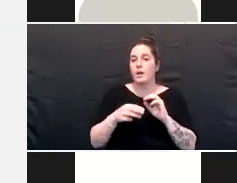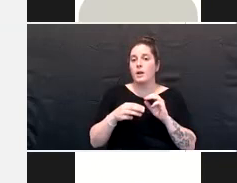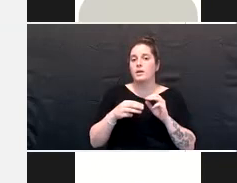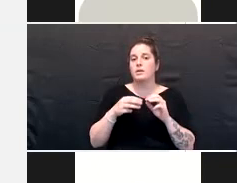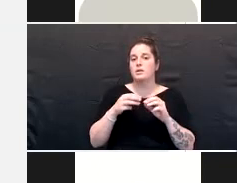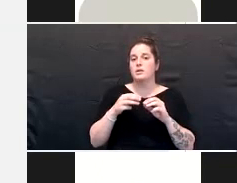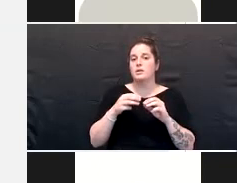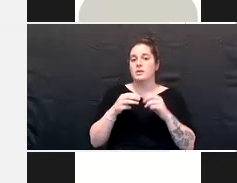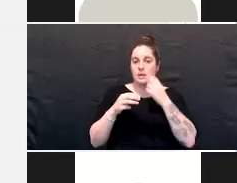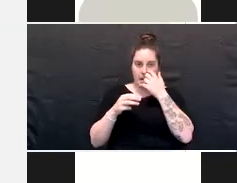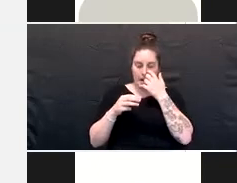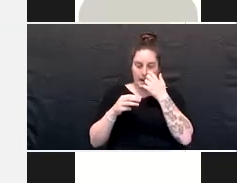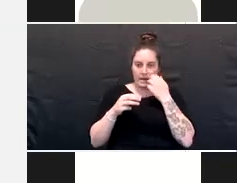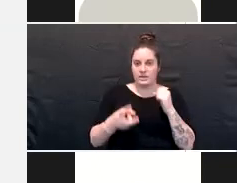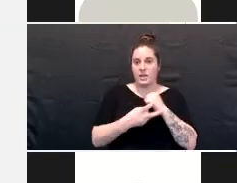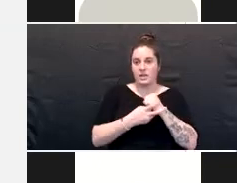a useful